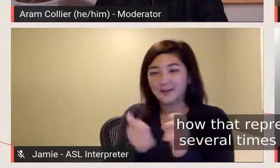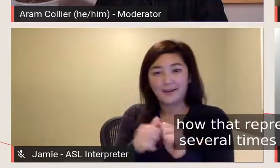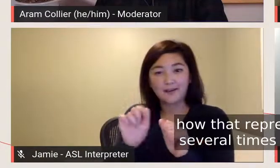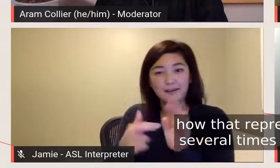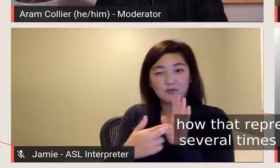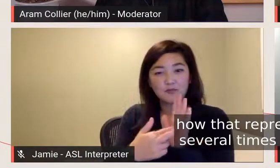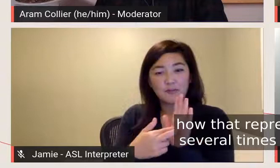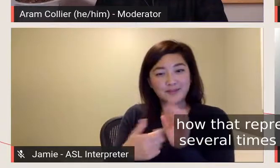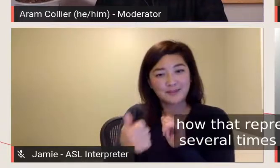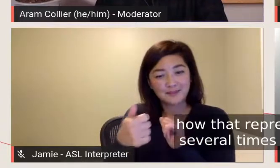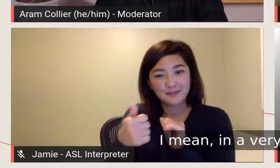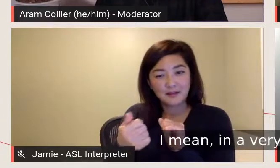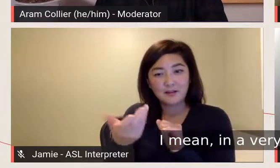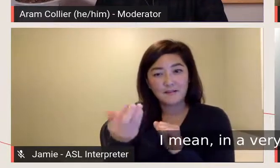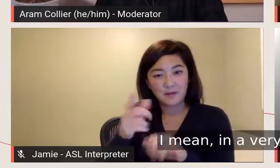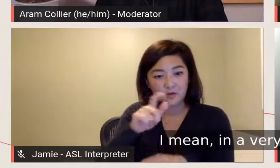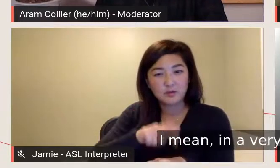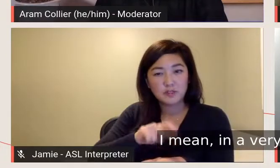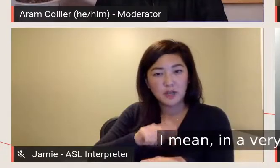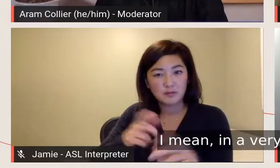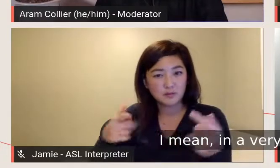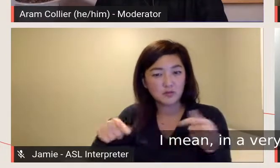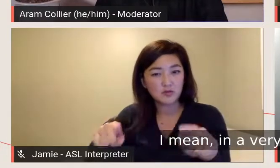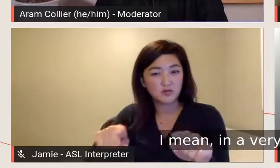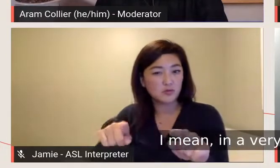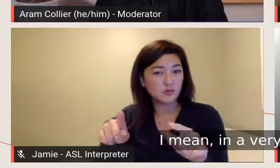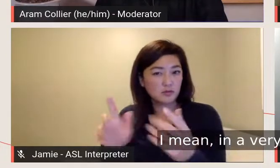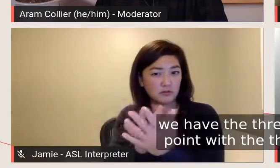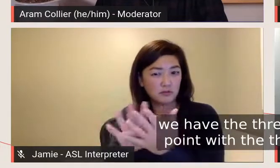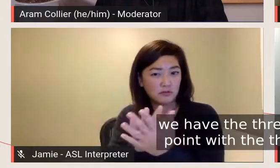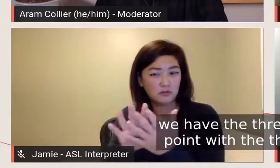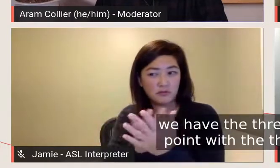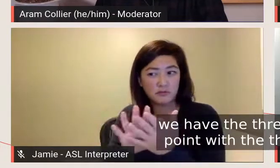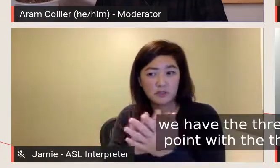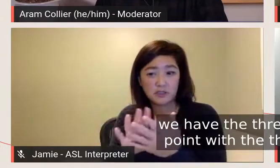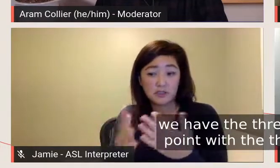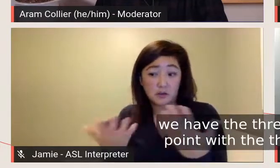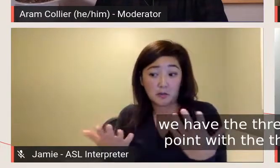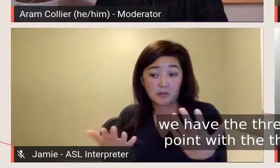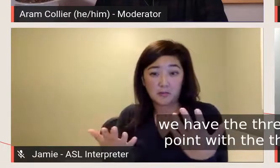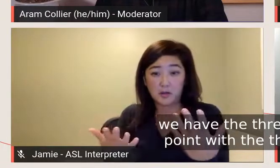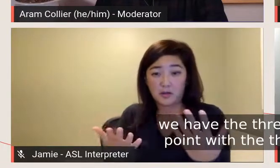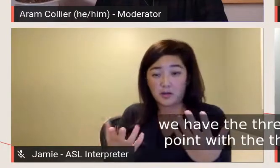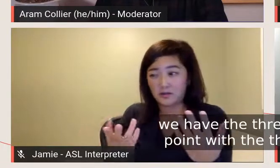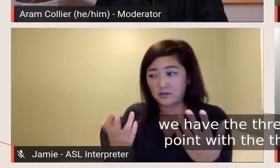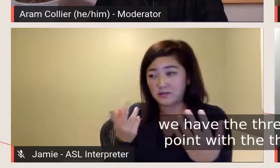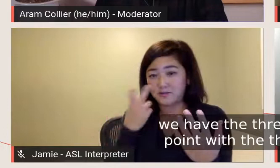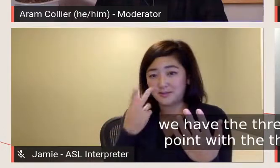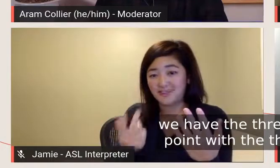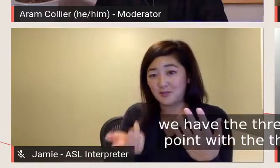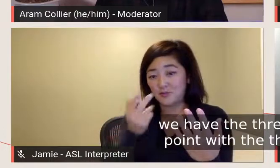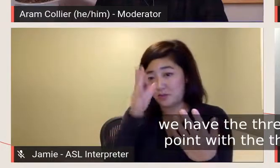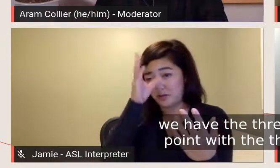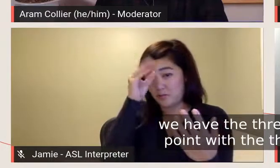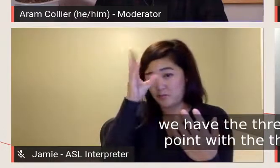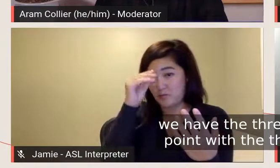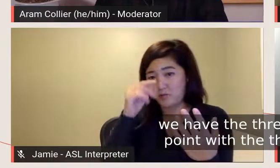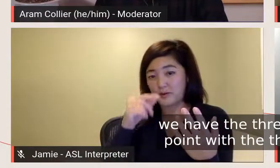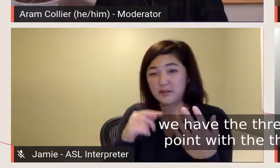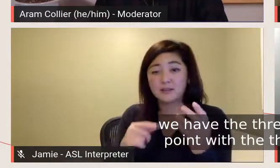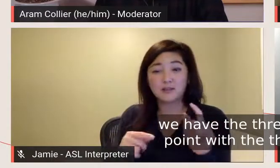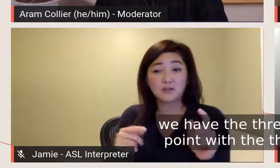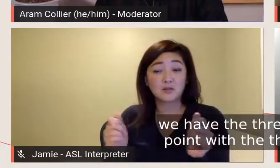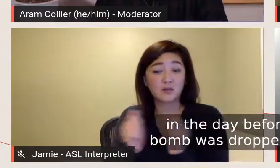itself several times in the film. I mean, in a very literal sense, we have the three boys at one point with the theater